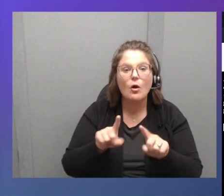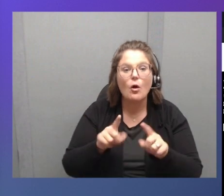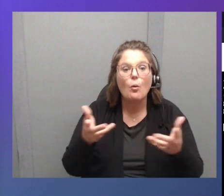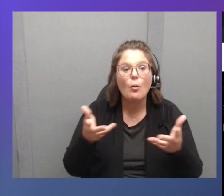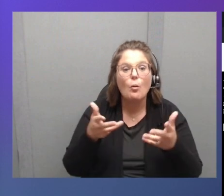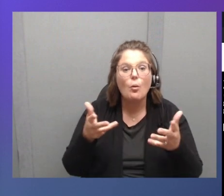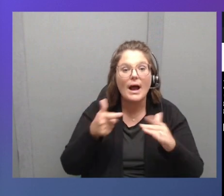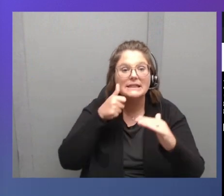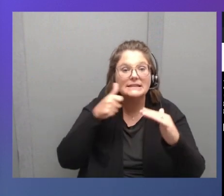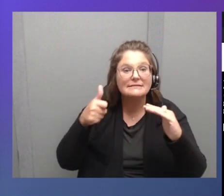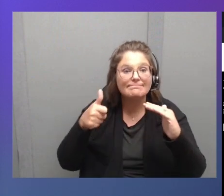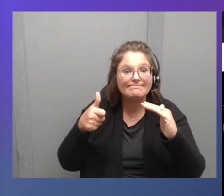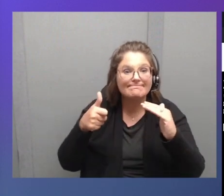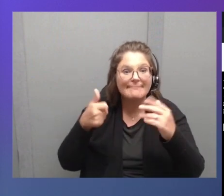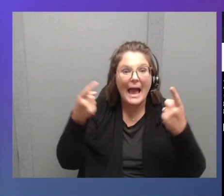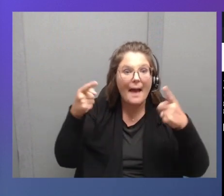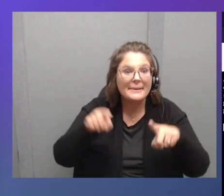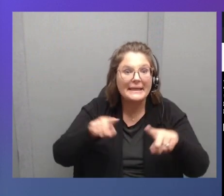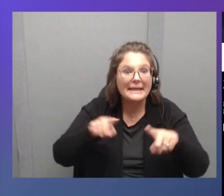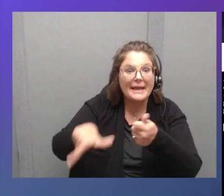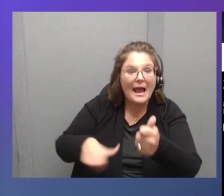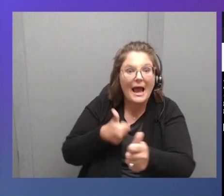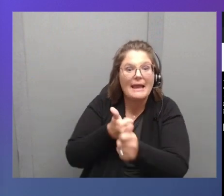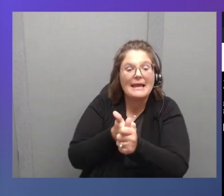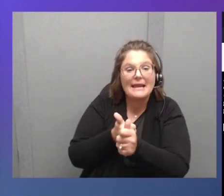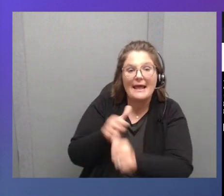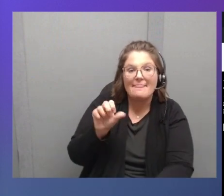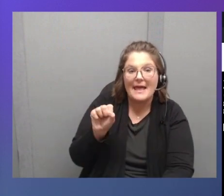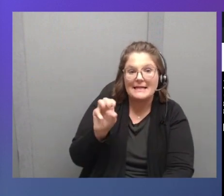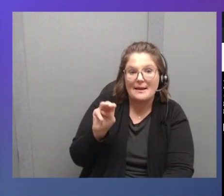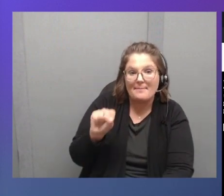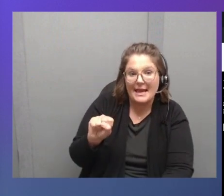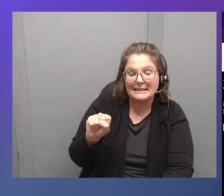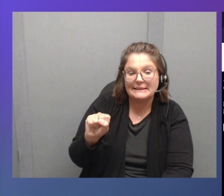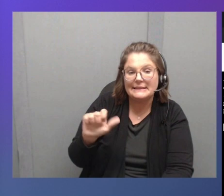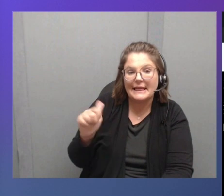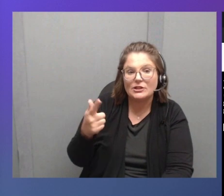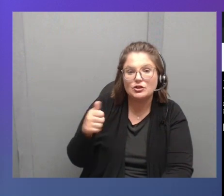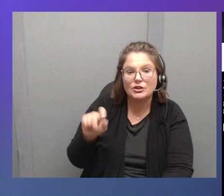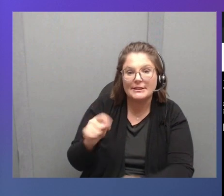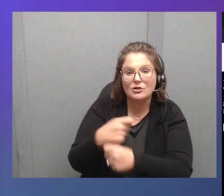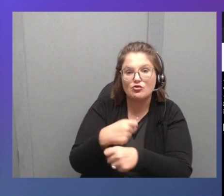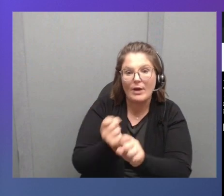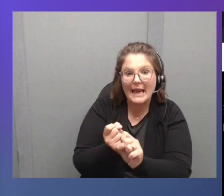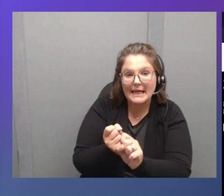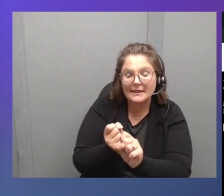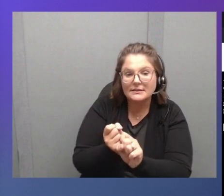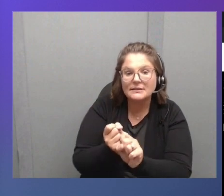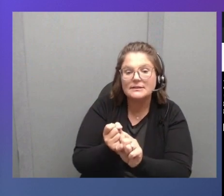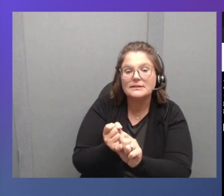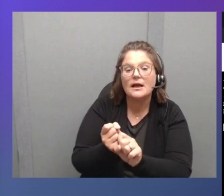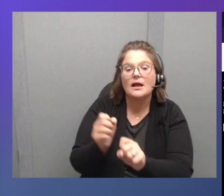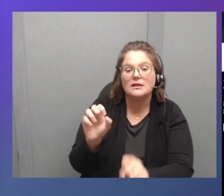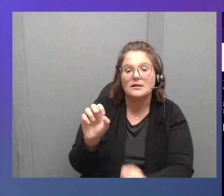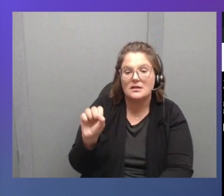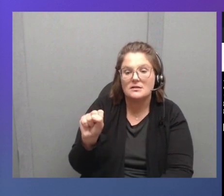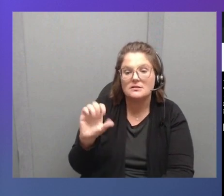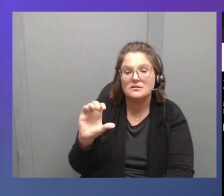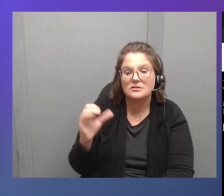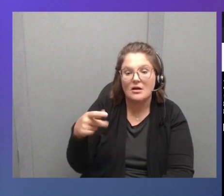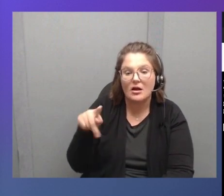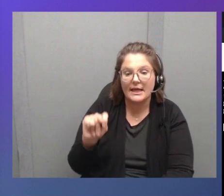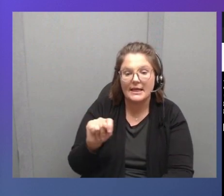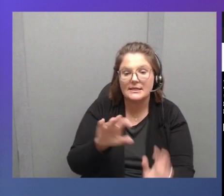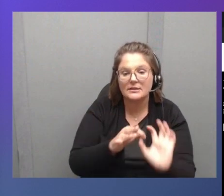under the hood is the SSM agent has created a WebSocket connection back to the Systems Manager data plane